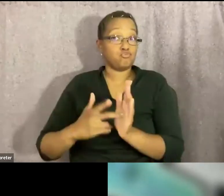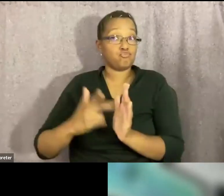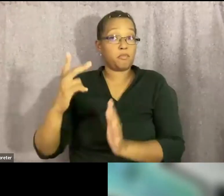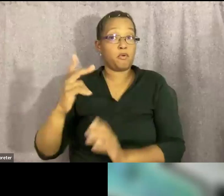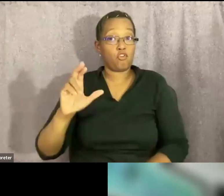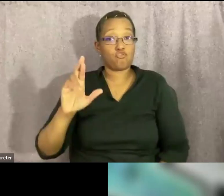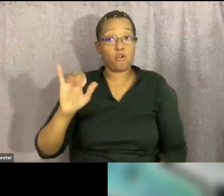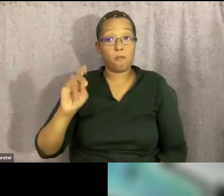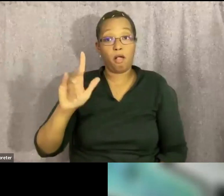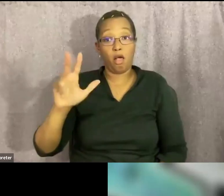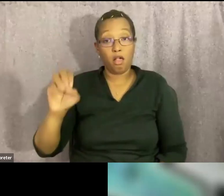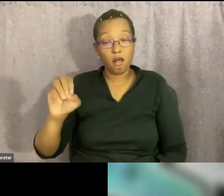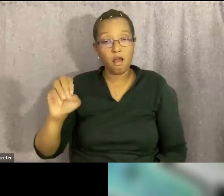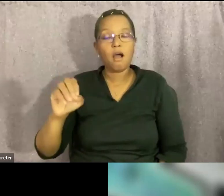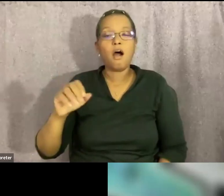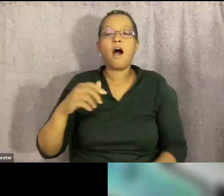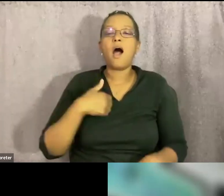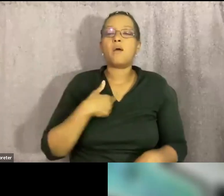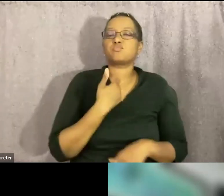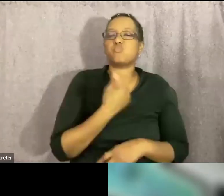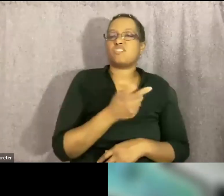fellowjumoke@outlook.com. That's